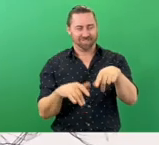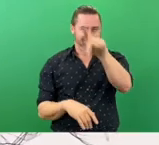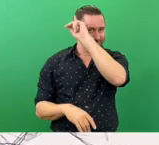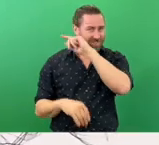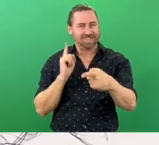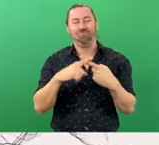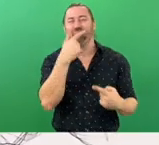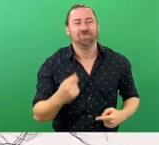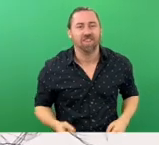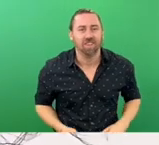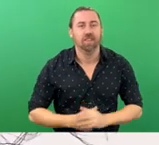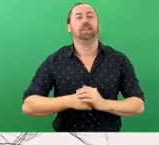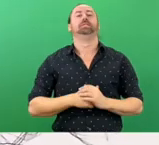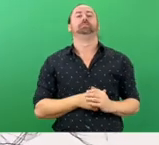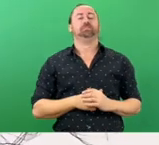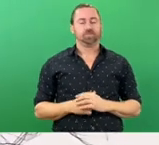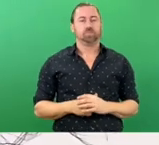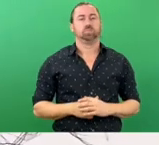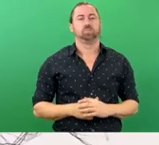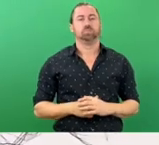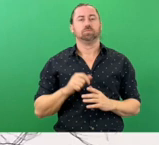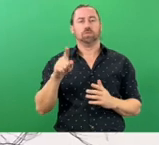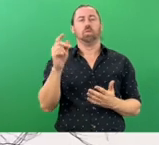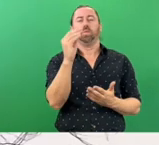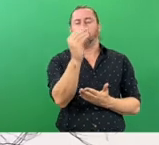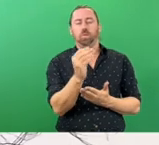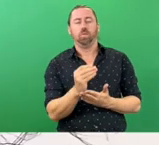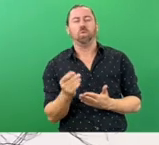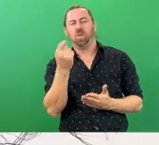right, there we go. All right, I'm going to leave everybody